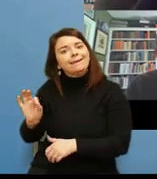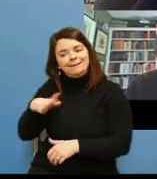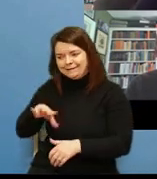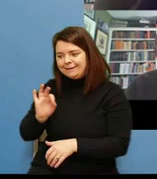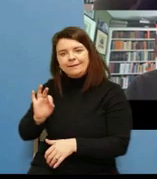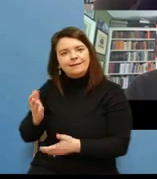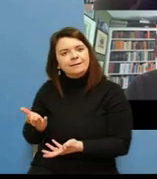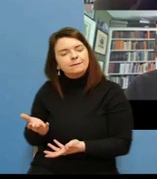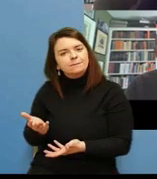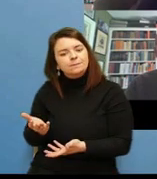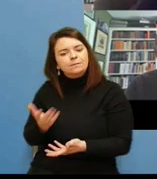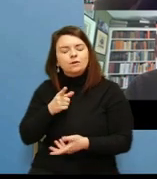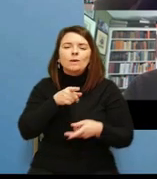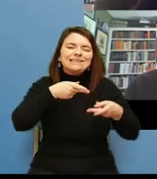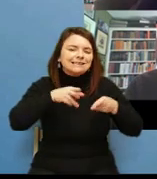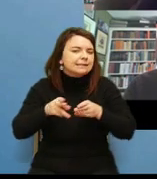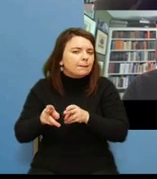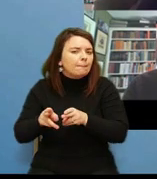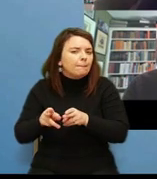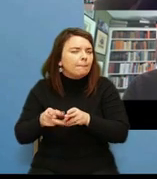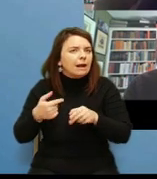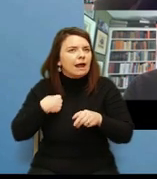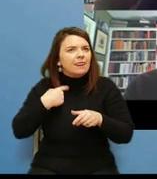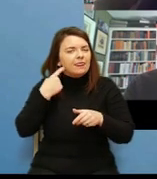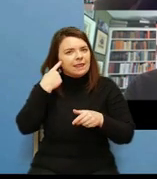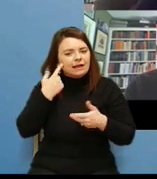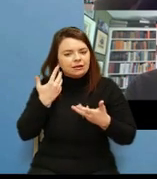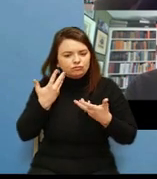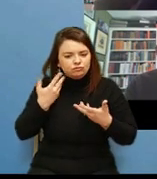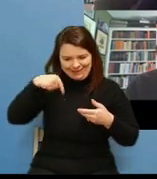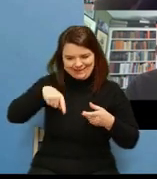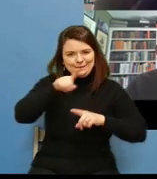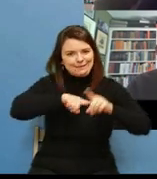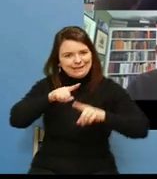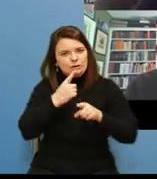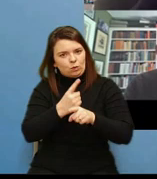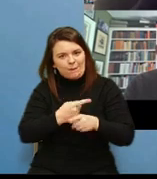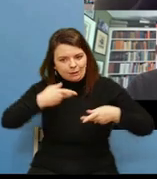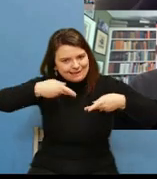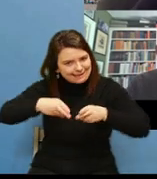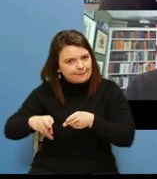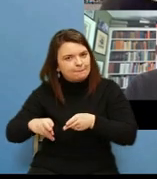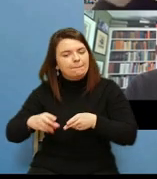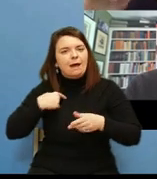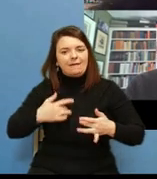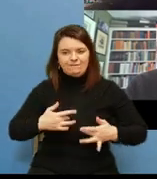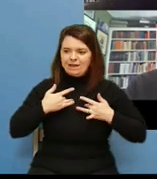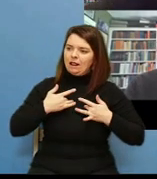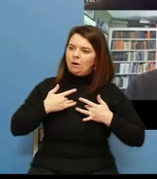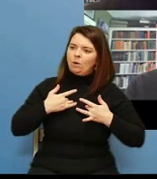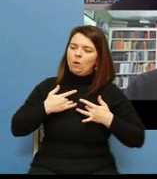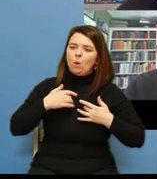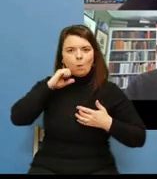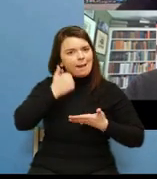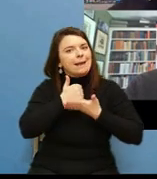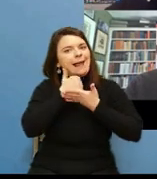of people we don't need to do anything to at all. So as a system, and I suppose that's where we sit in this